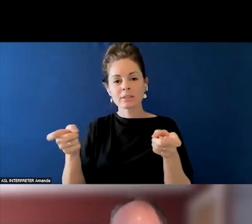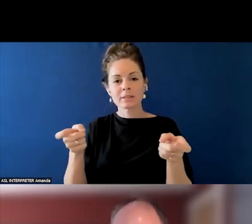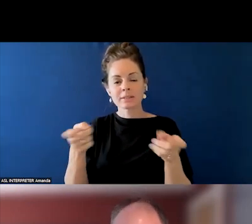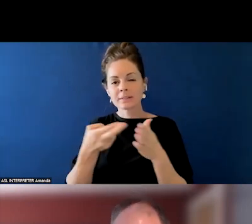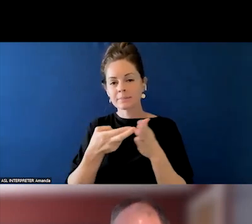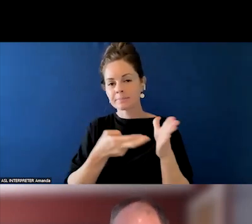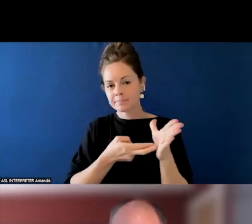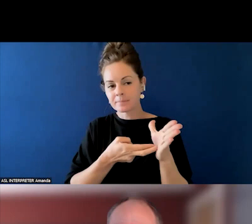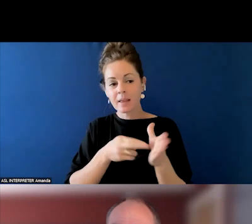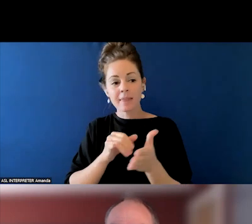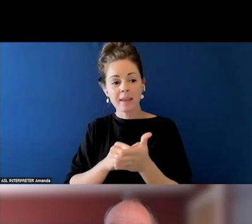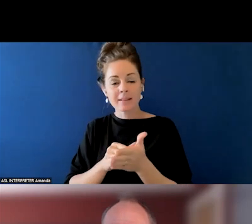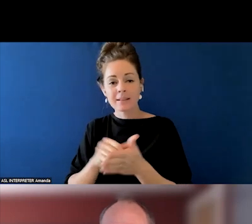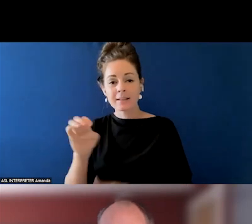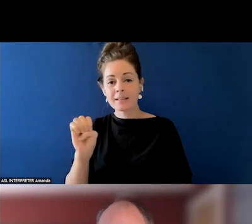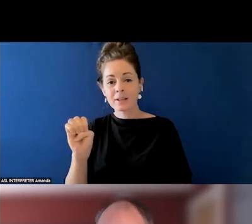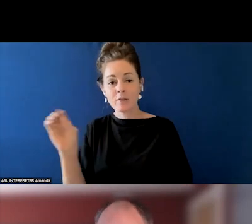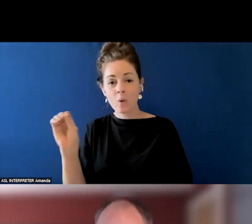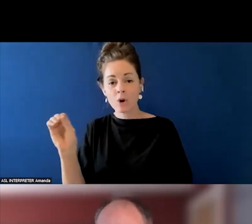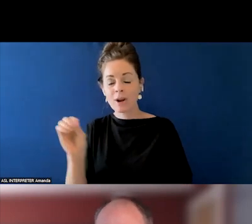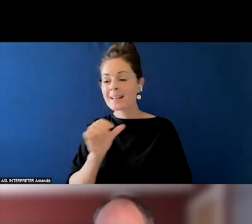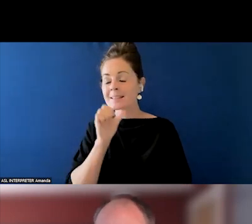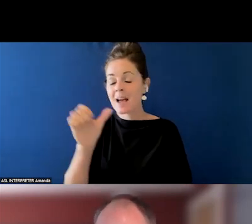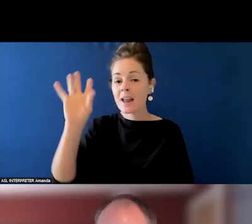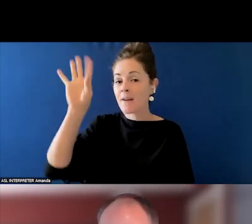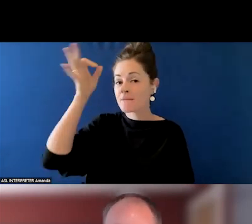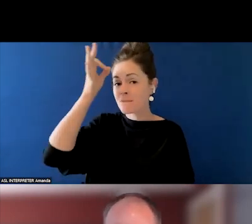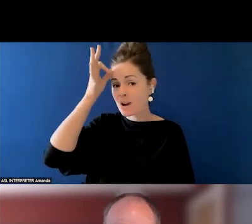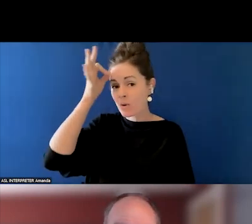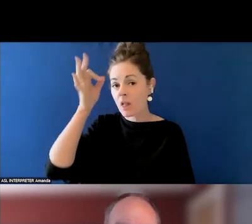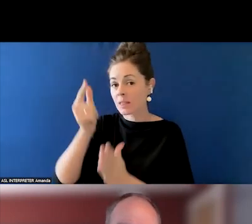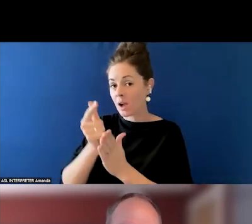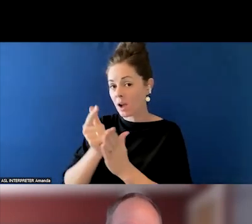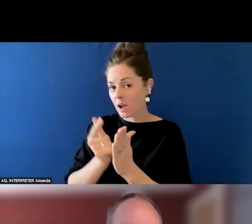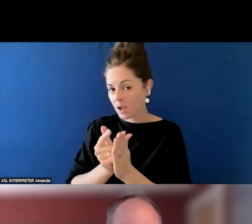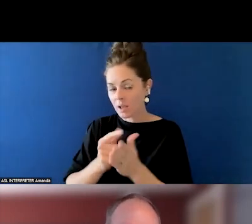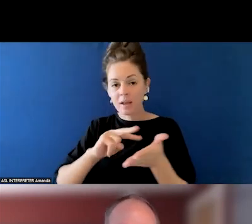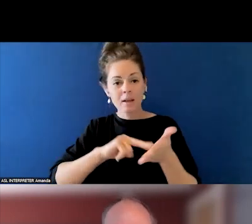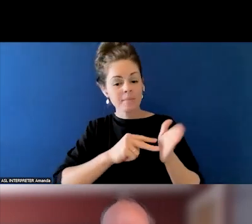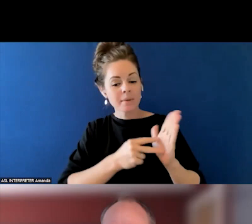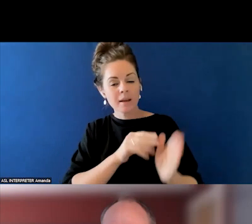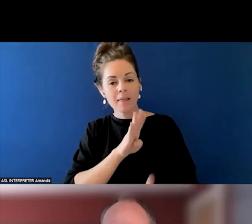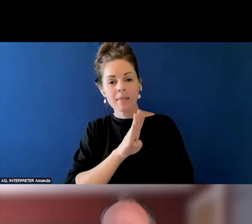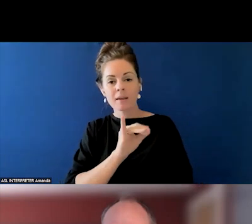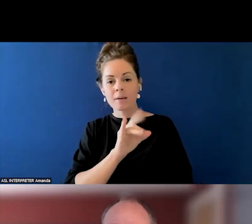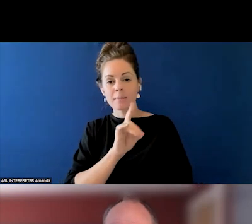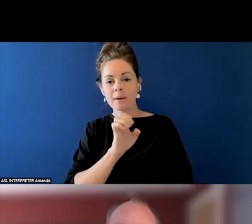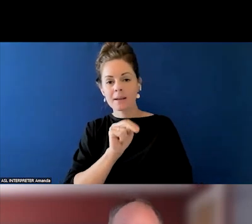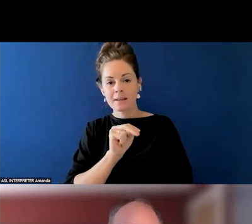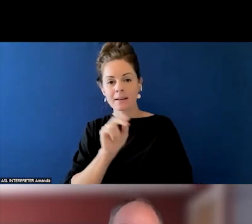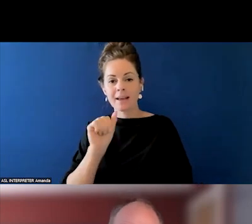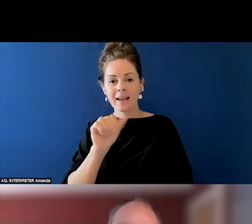executive order, not federal law, meaning that the Biden administration has